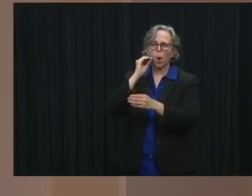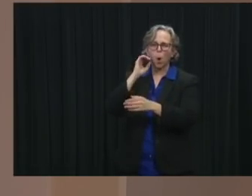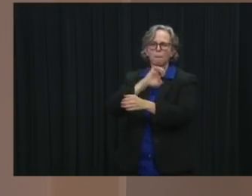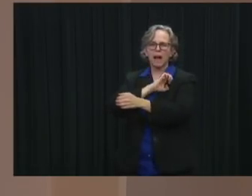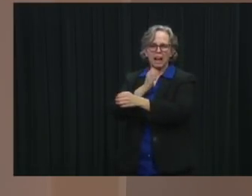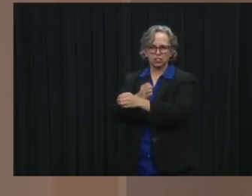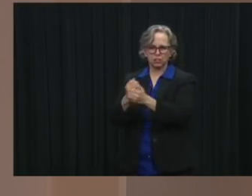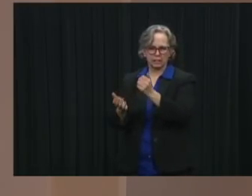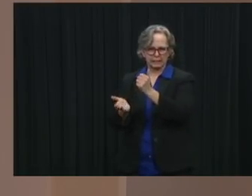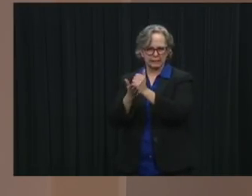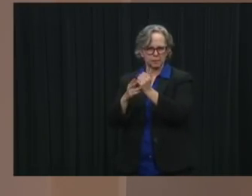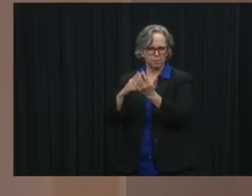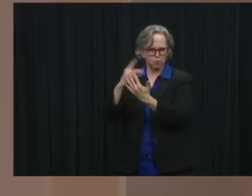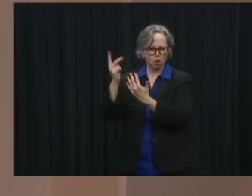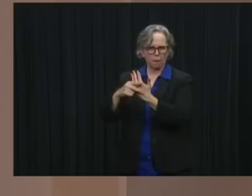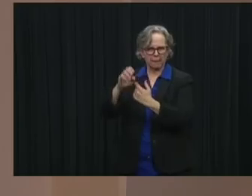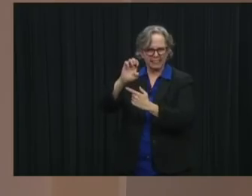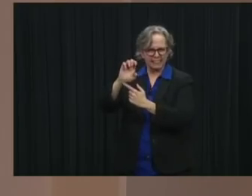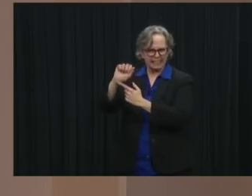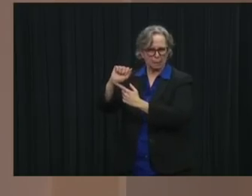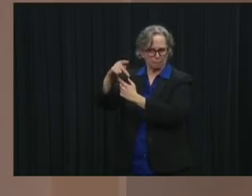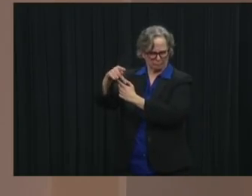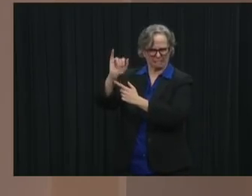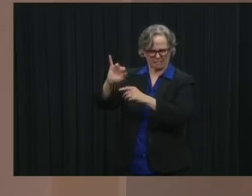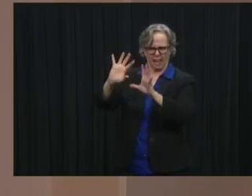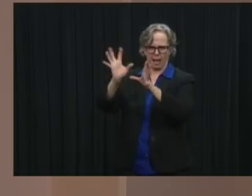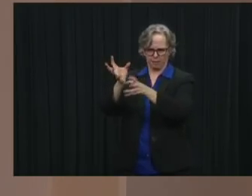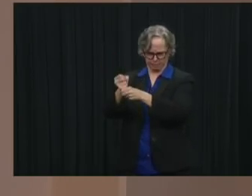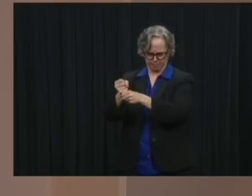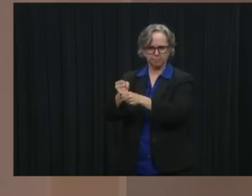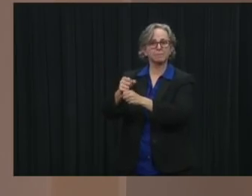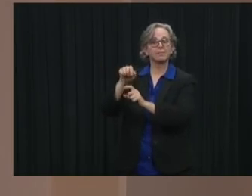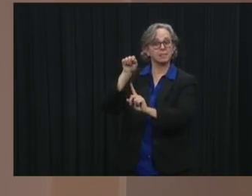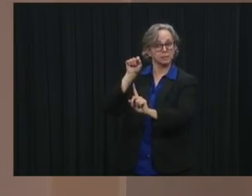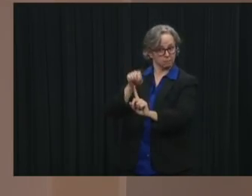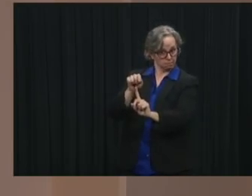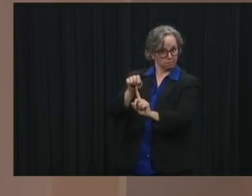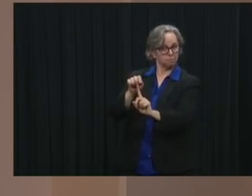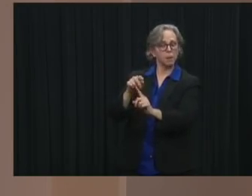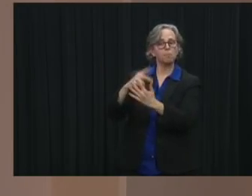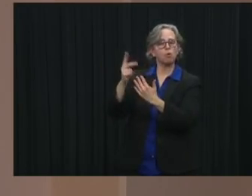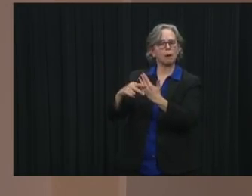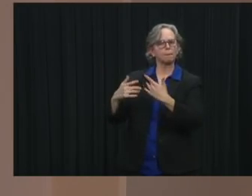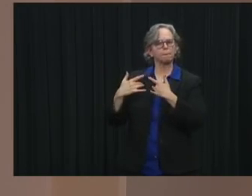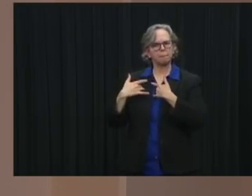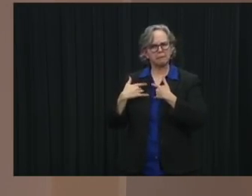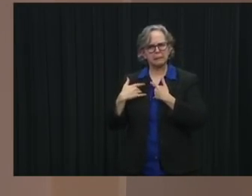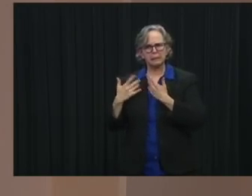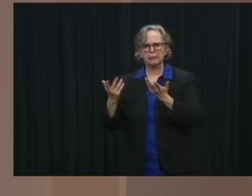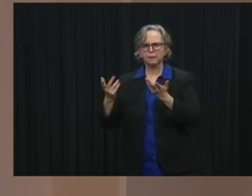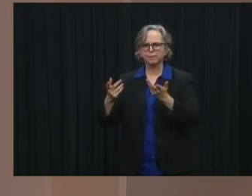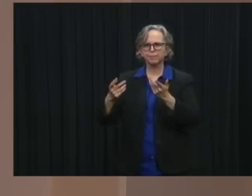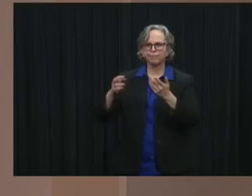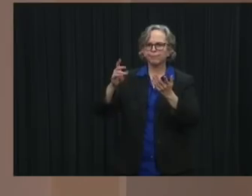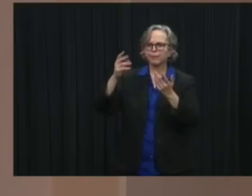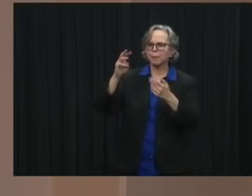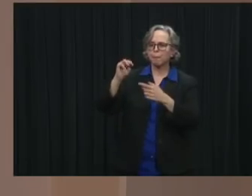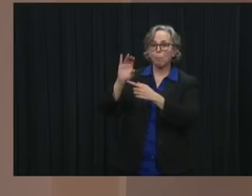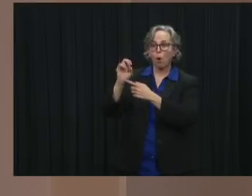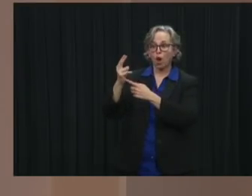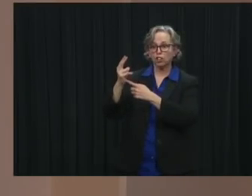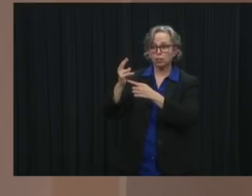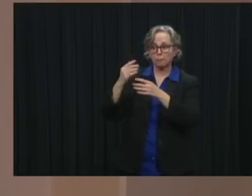of March. We have the ability now to run that program until May the 1st, so that income eligible